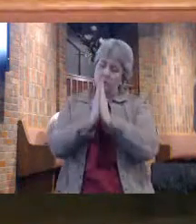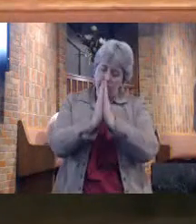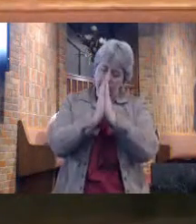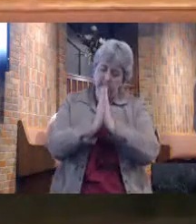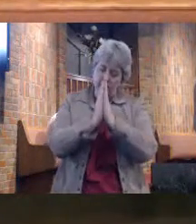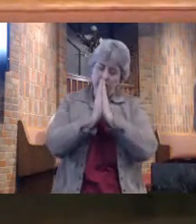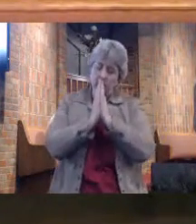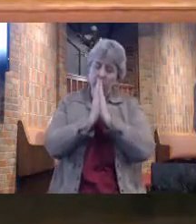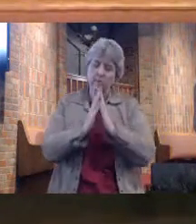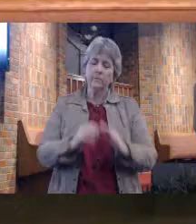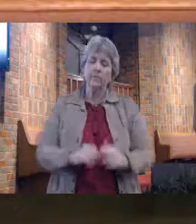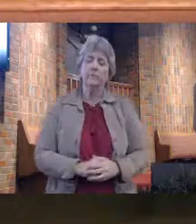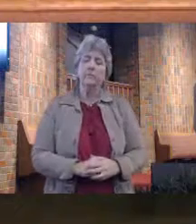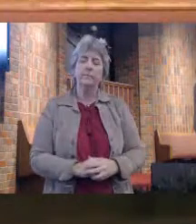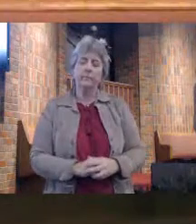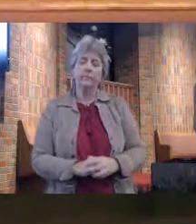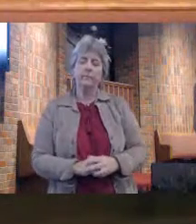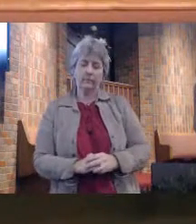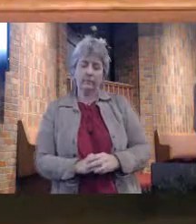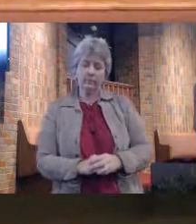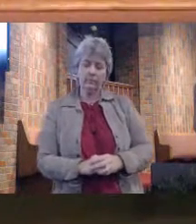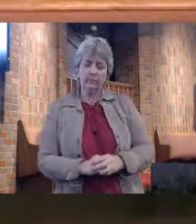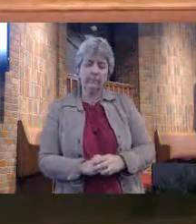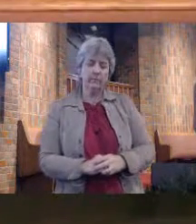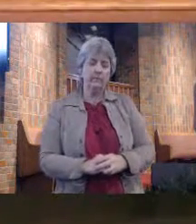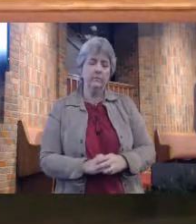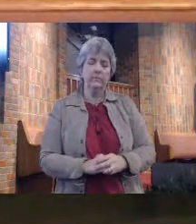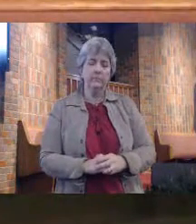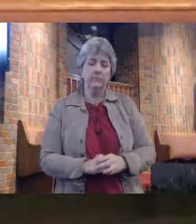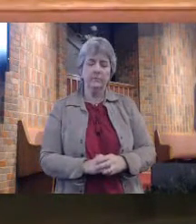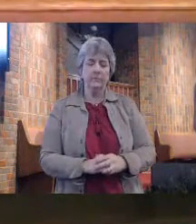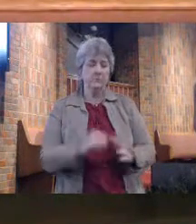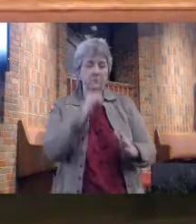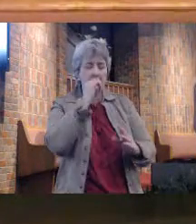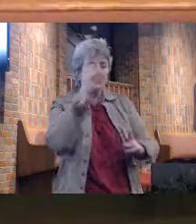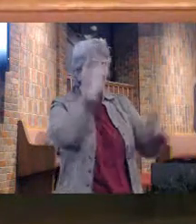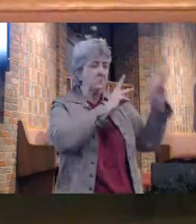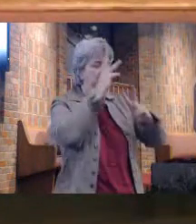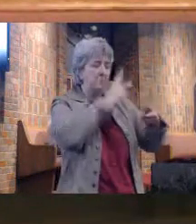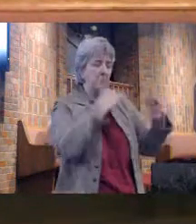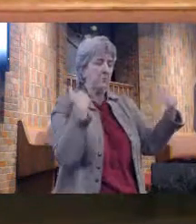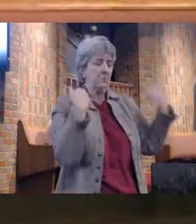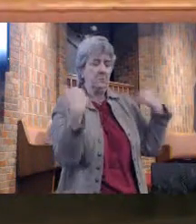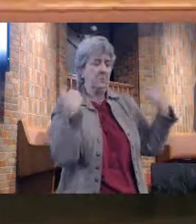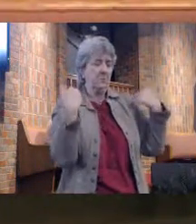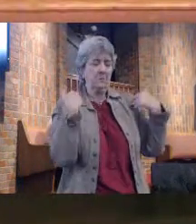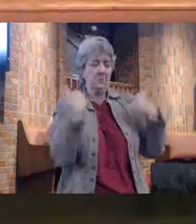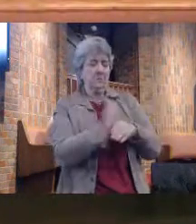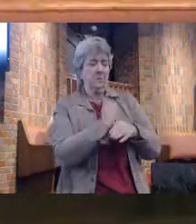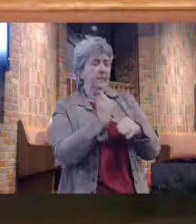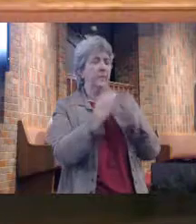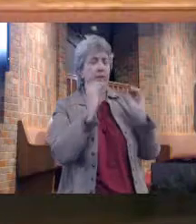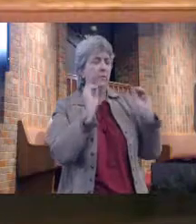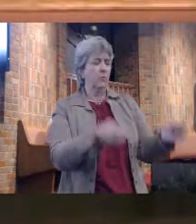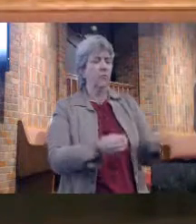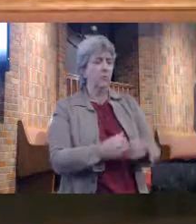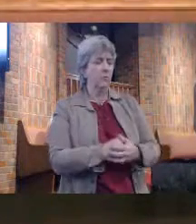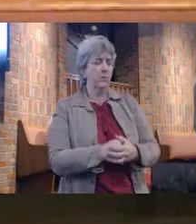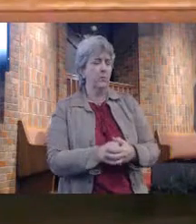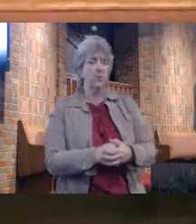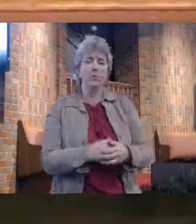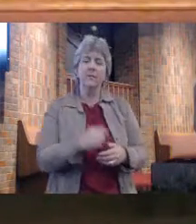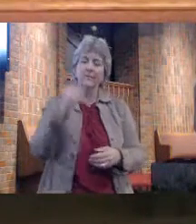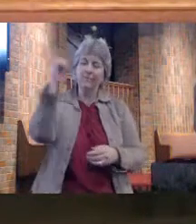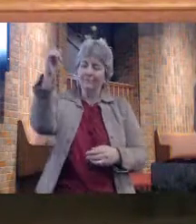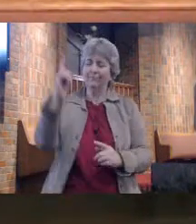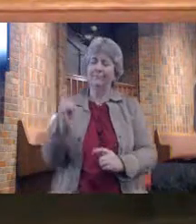all free from outside sources. Father, these are just one of the gifts that you give to us each and